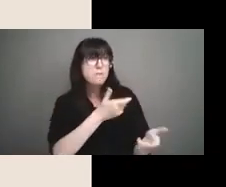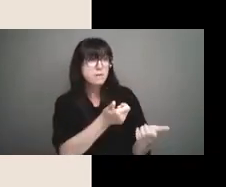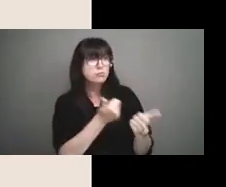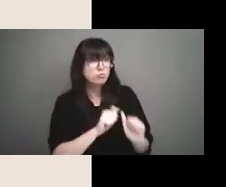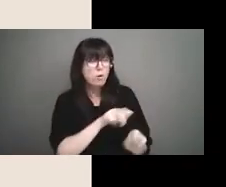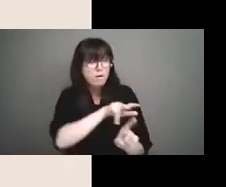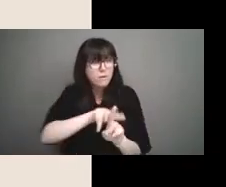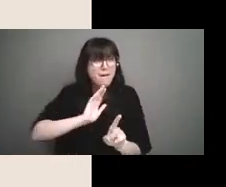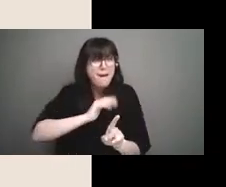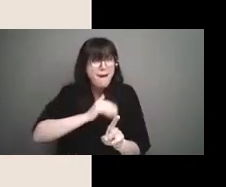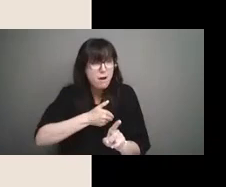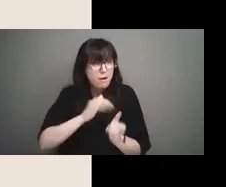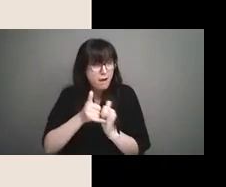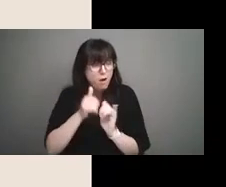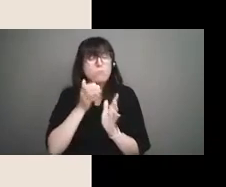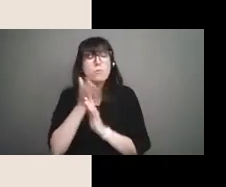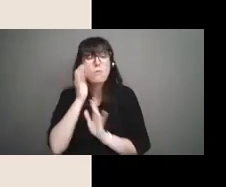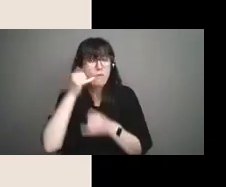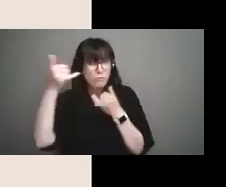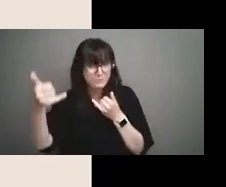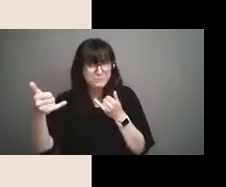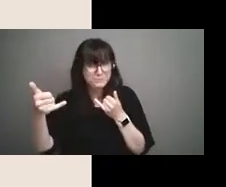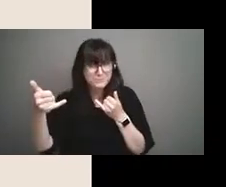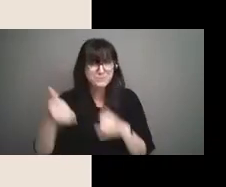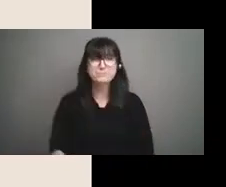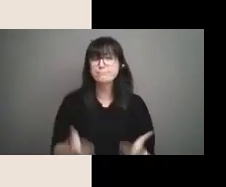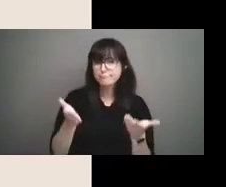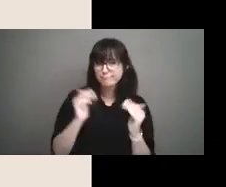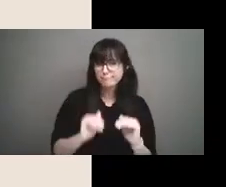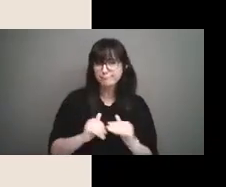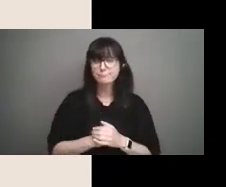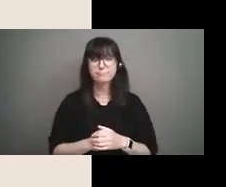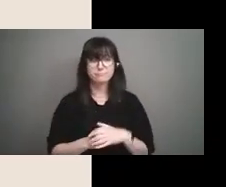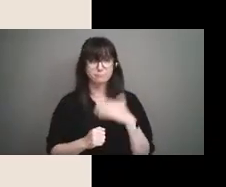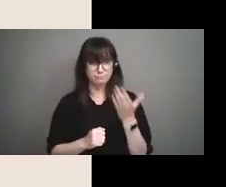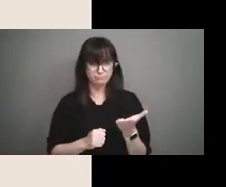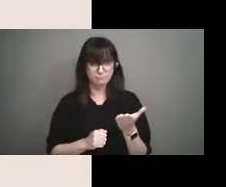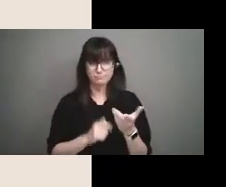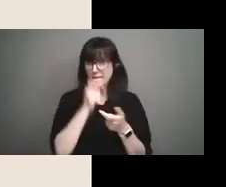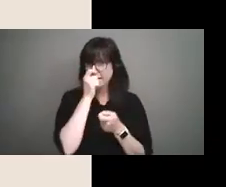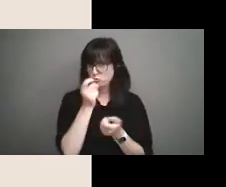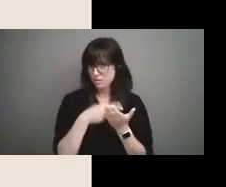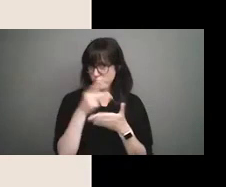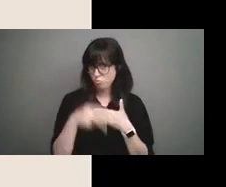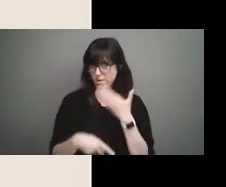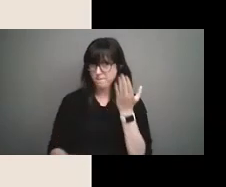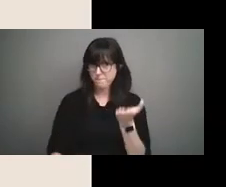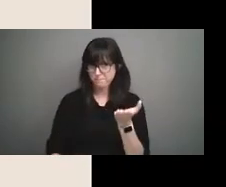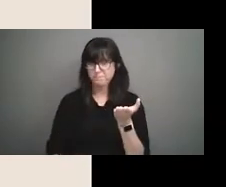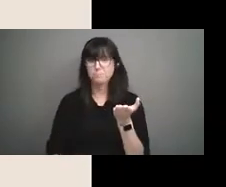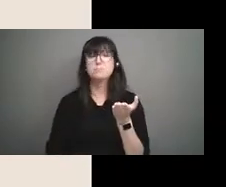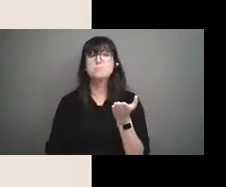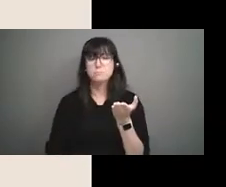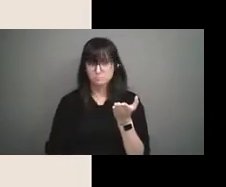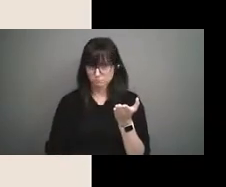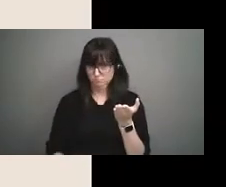through telephone delivery. Next slide. And then this is an interesting program that really kind